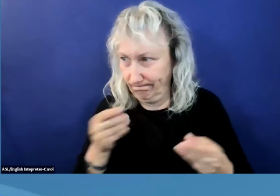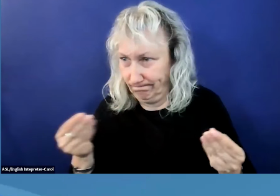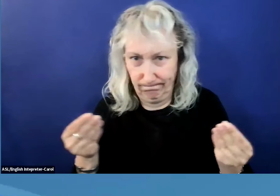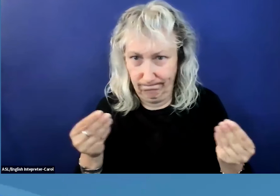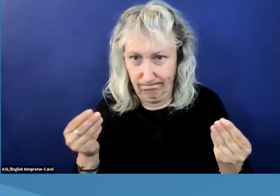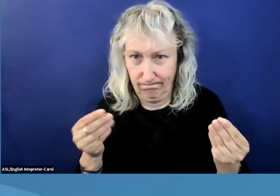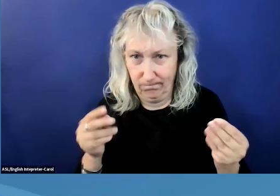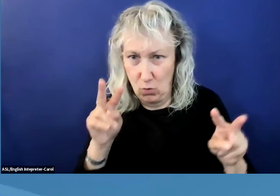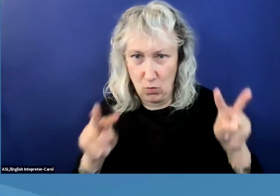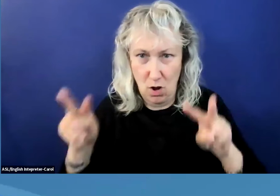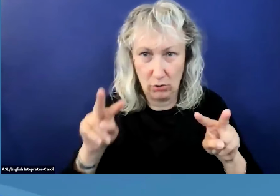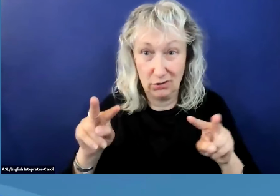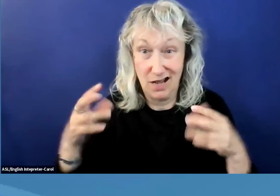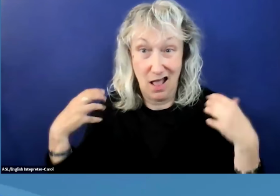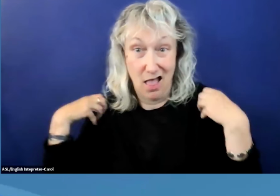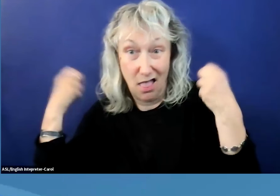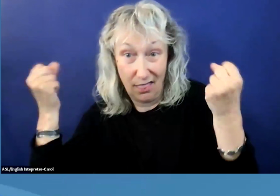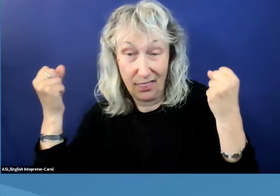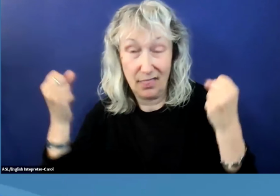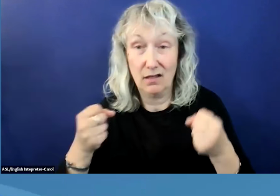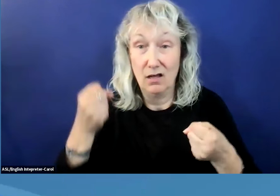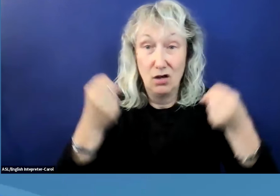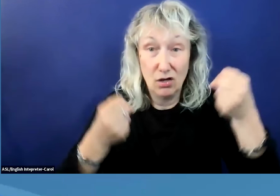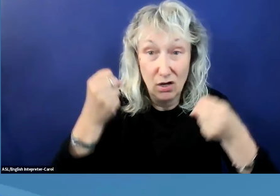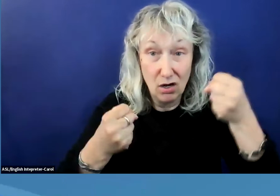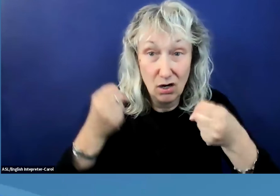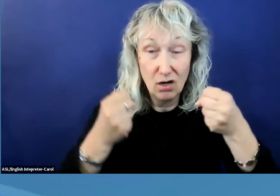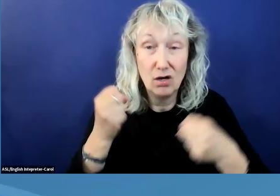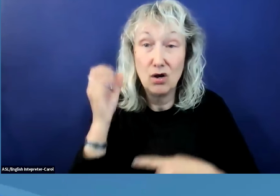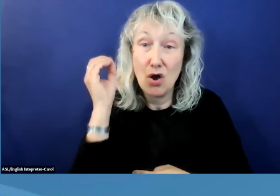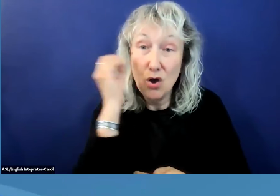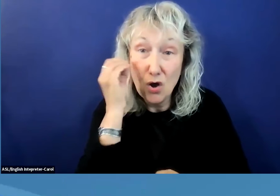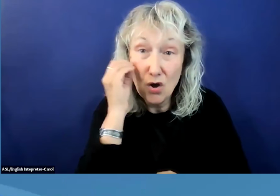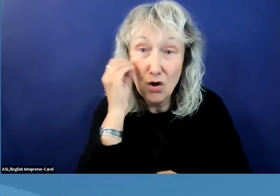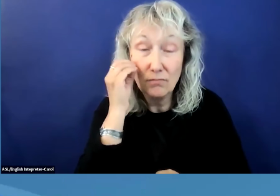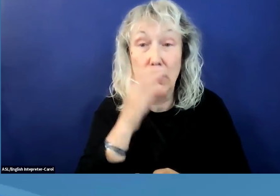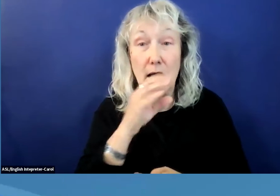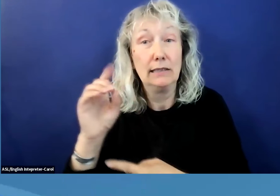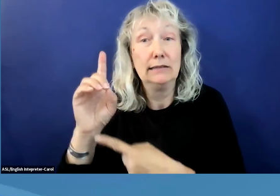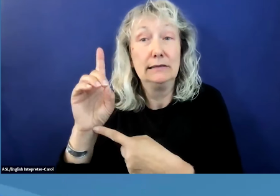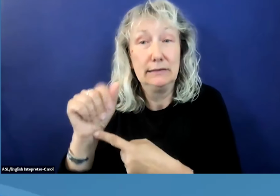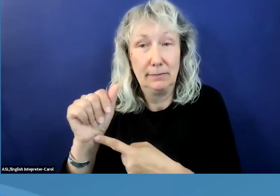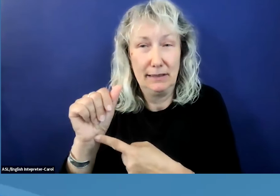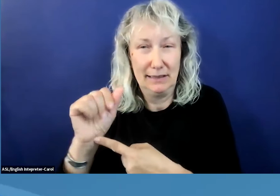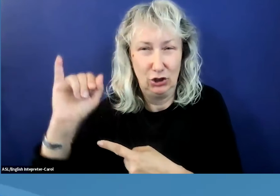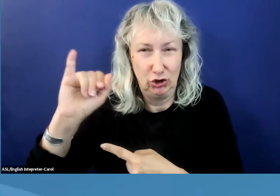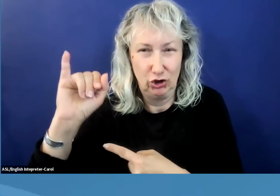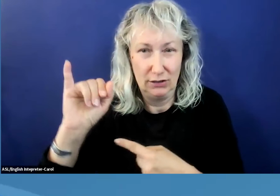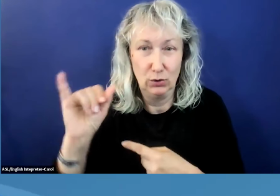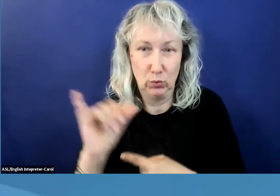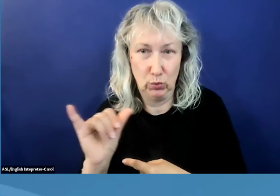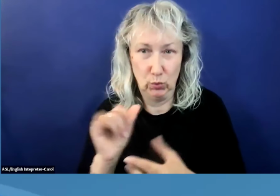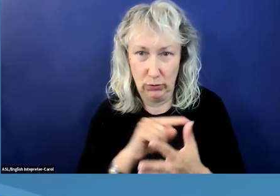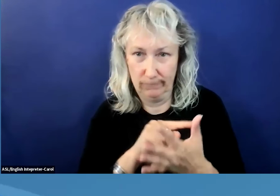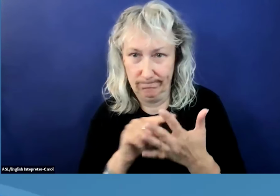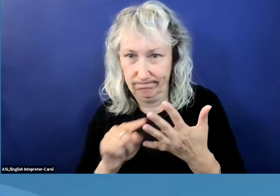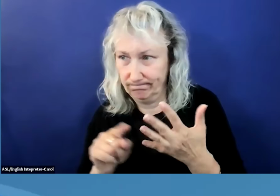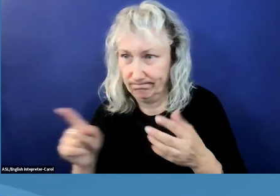health, auto, home, and disability insurance policies. And we